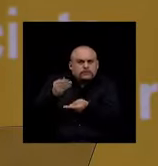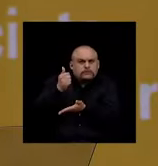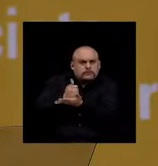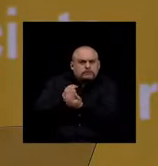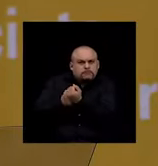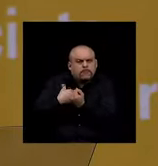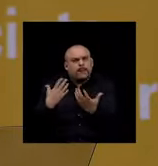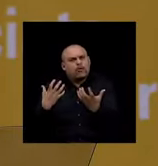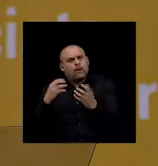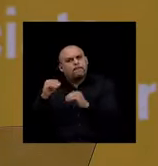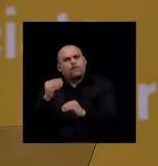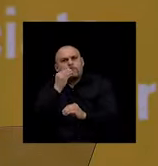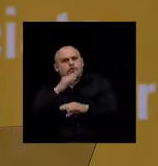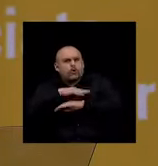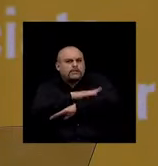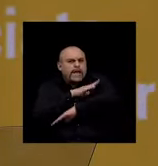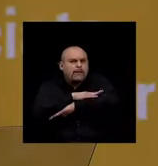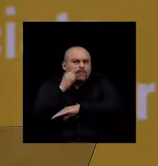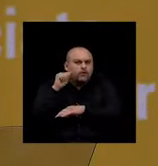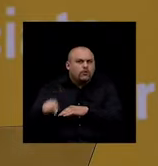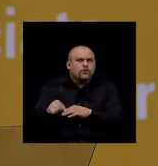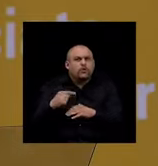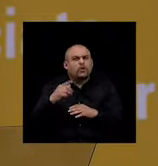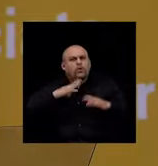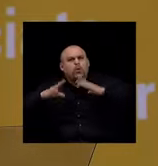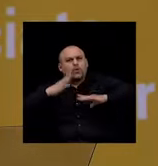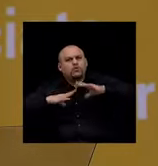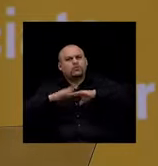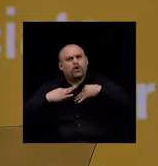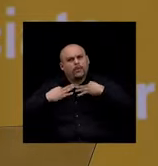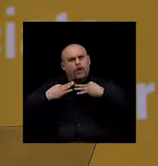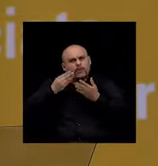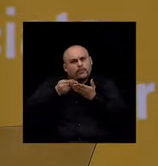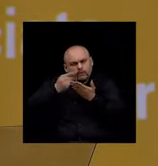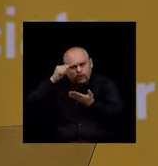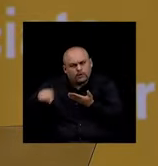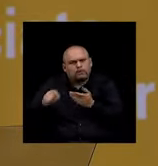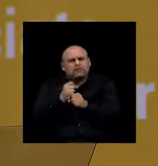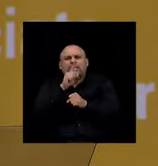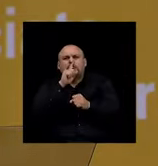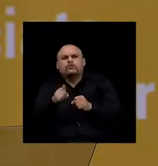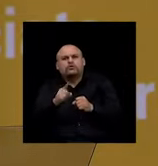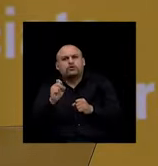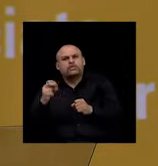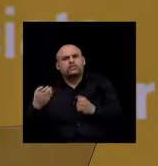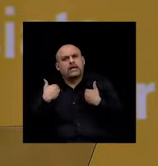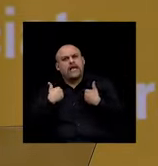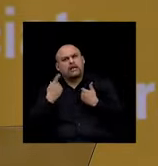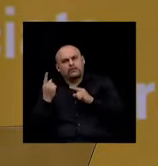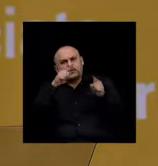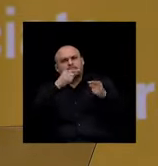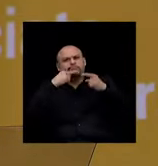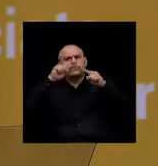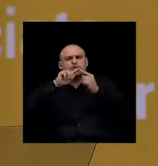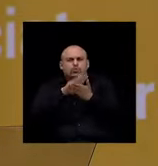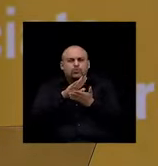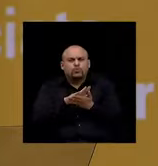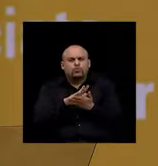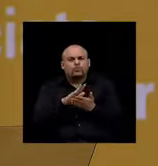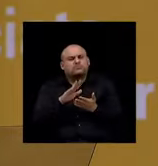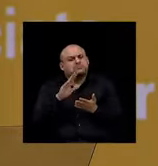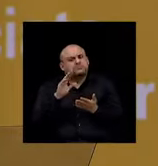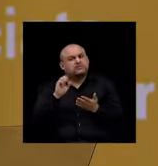I wanted to put food on the table, clothes on her body, and make sure that she got to school, right?